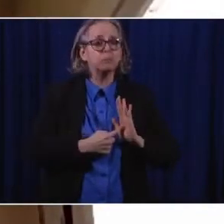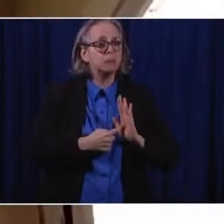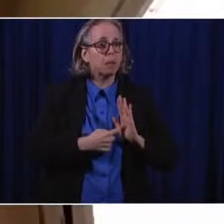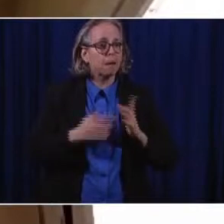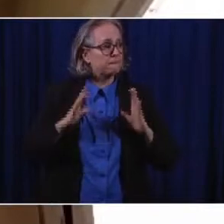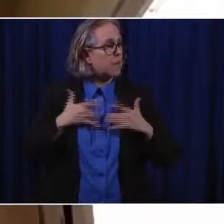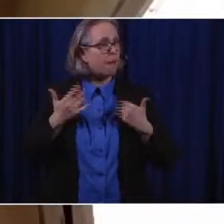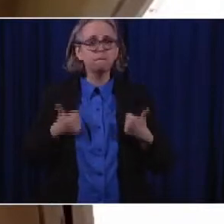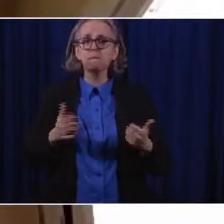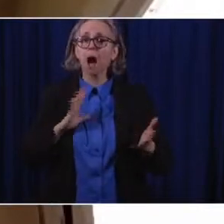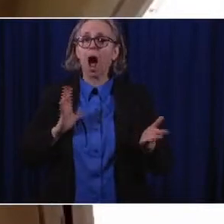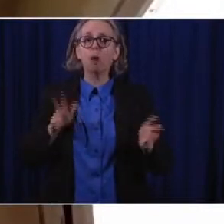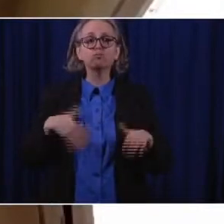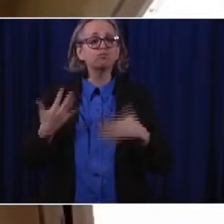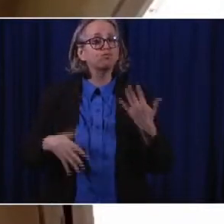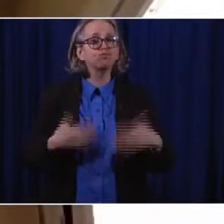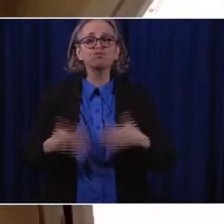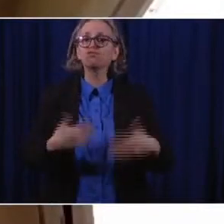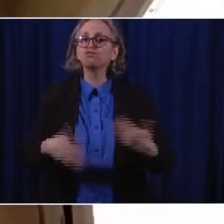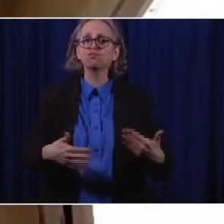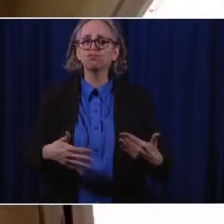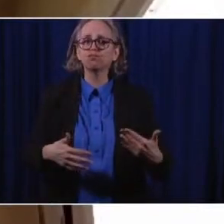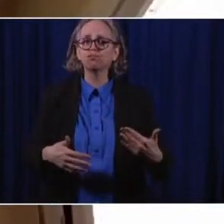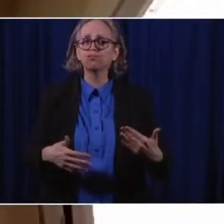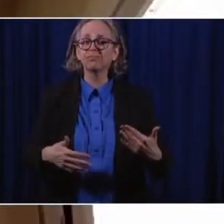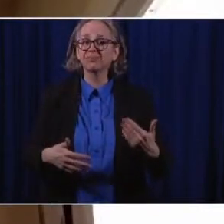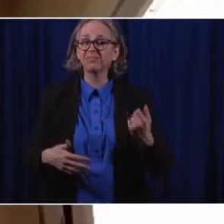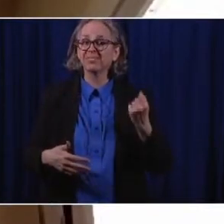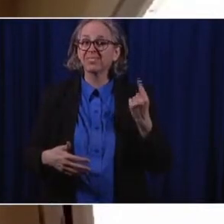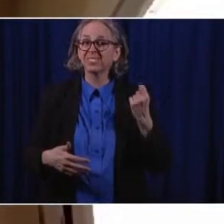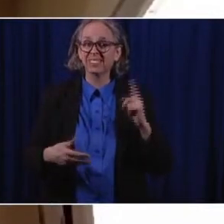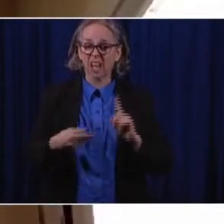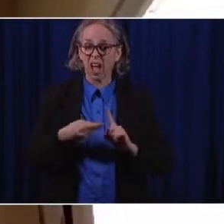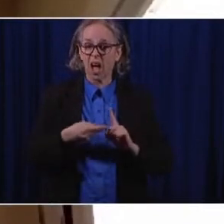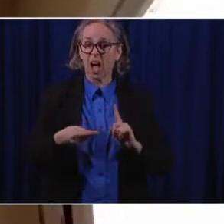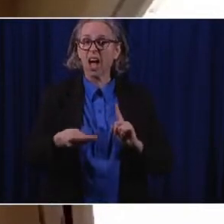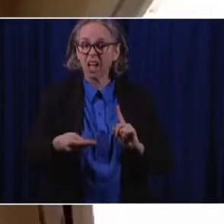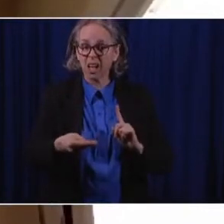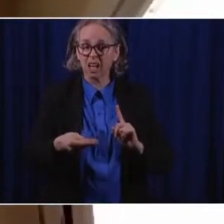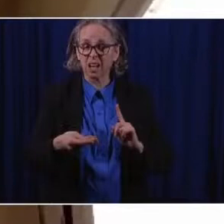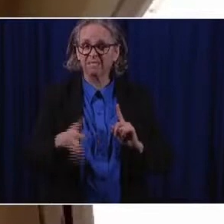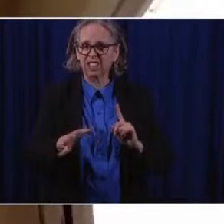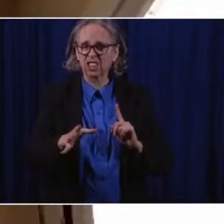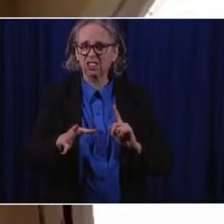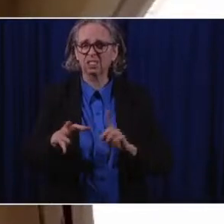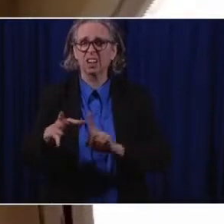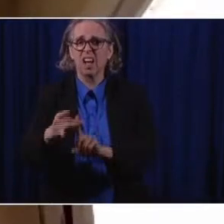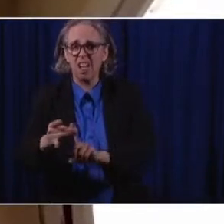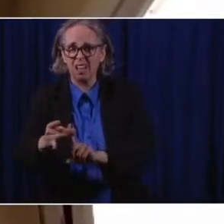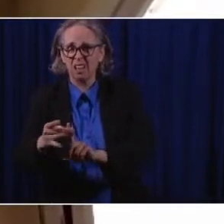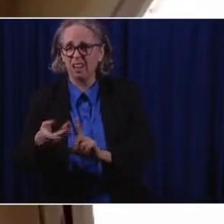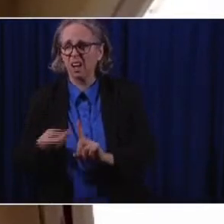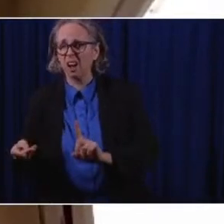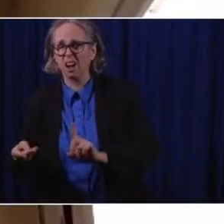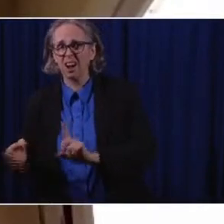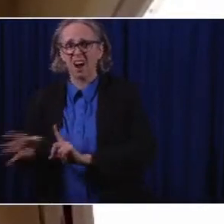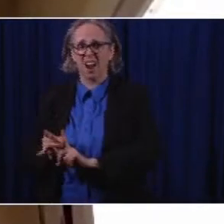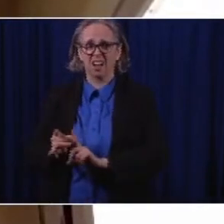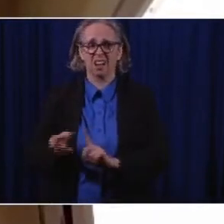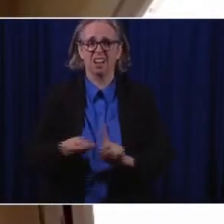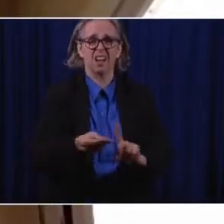okay. And we saw what we're looking at right now, which is putting incredible pressure on